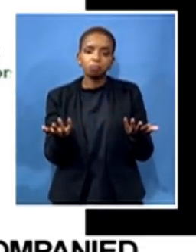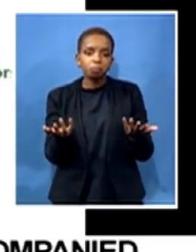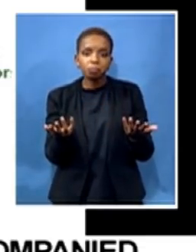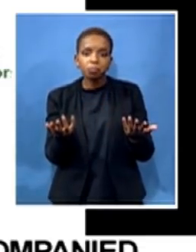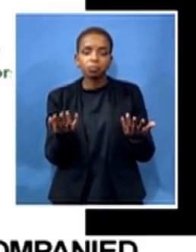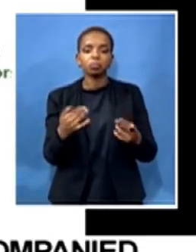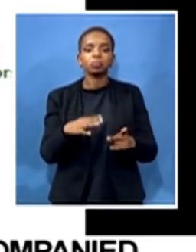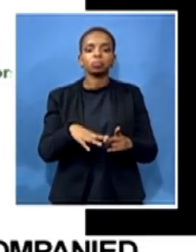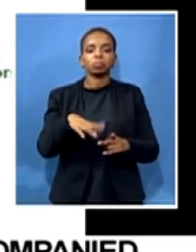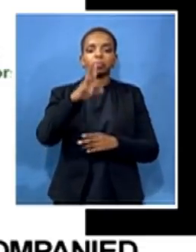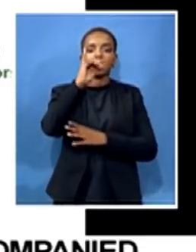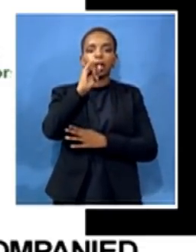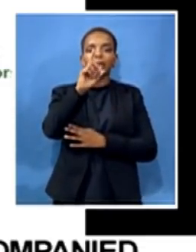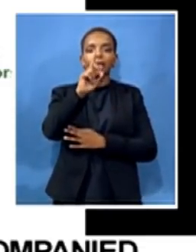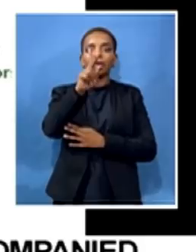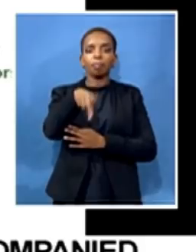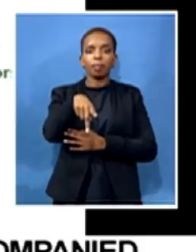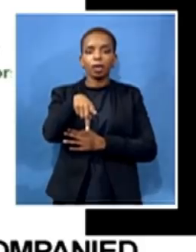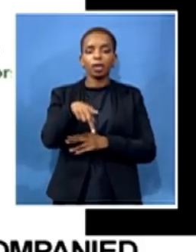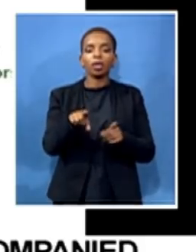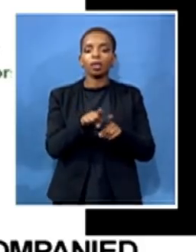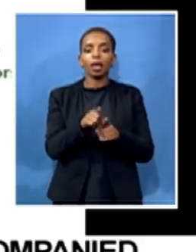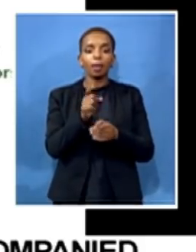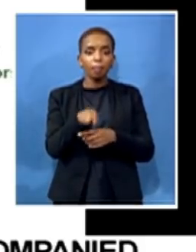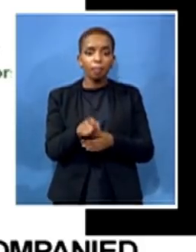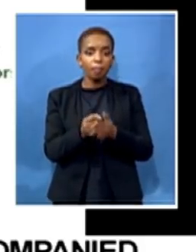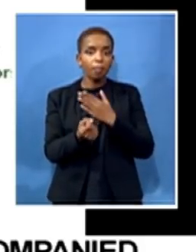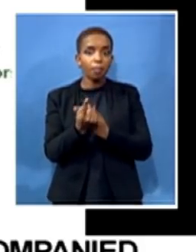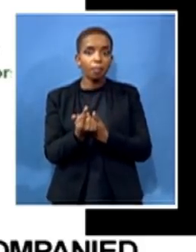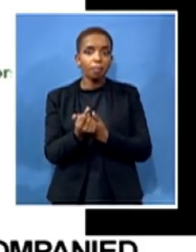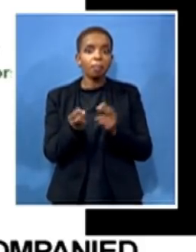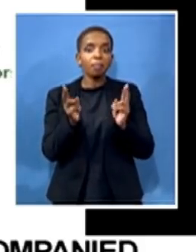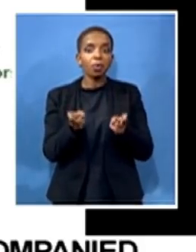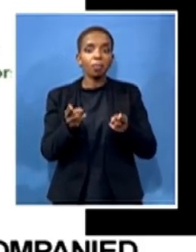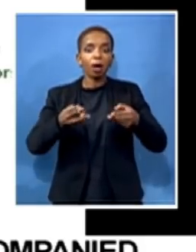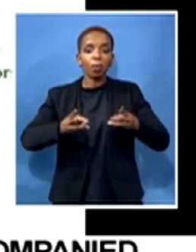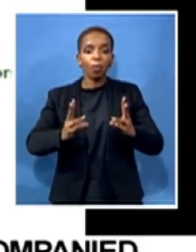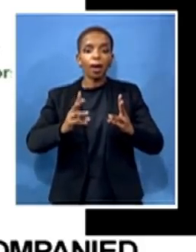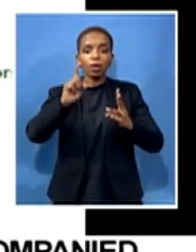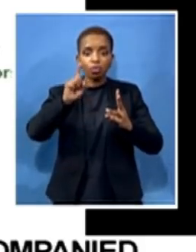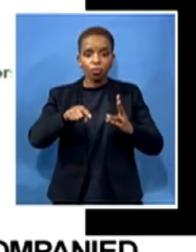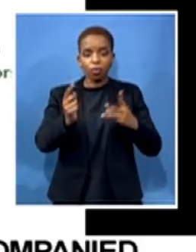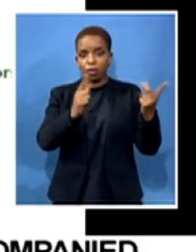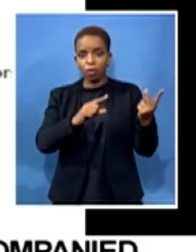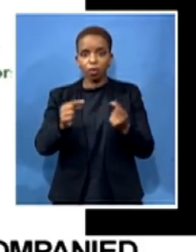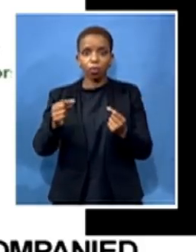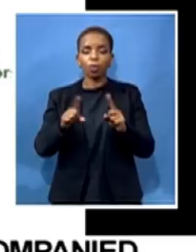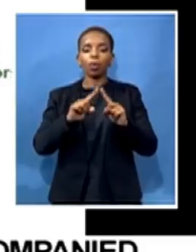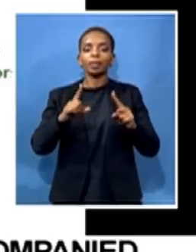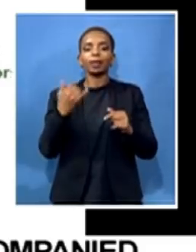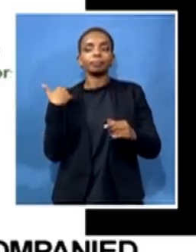place in the usual way, so they've got to do it they've been working through WhatsApps and all